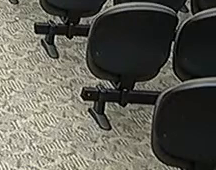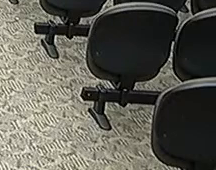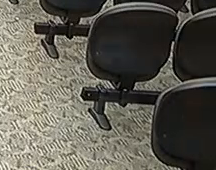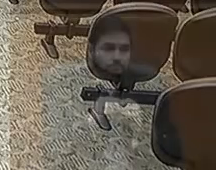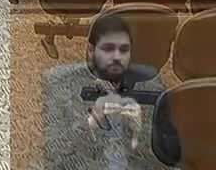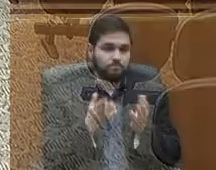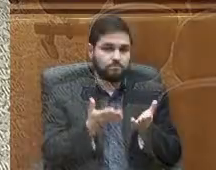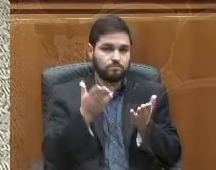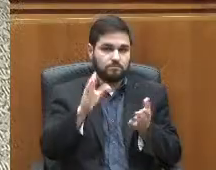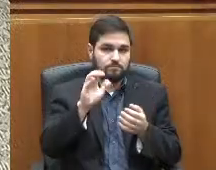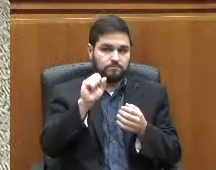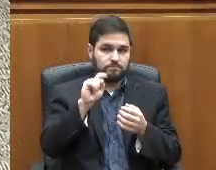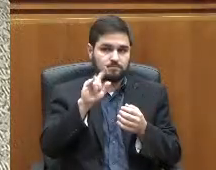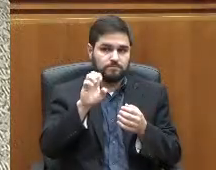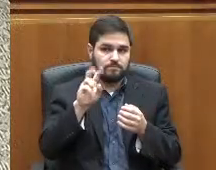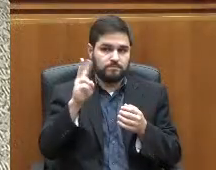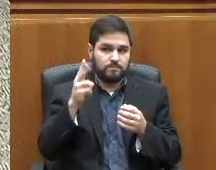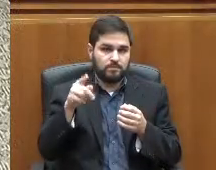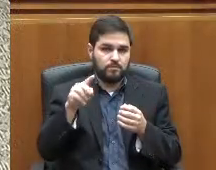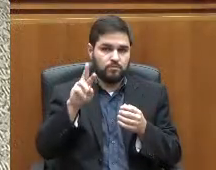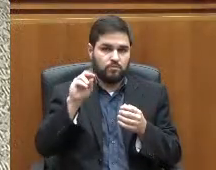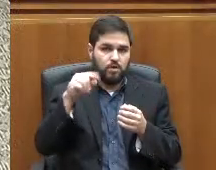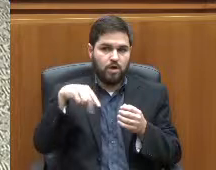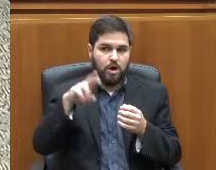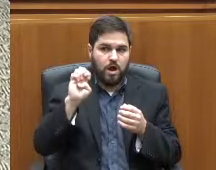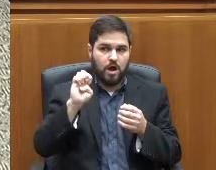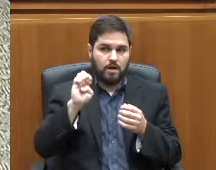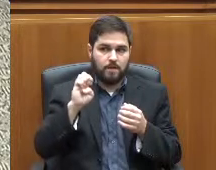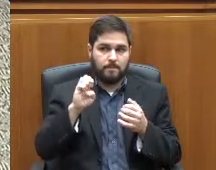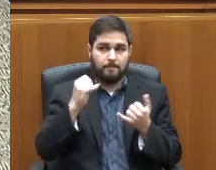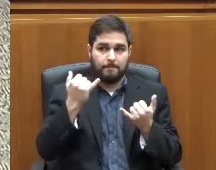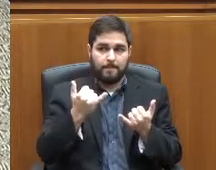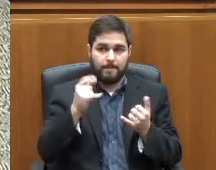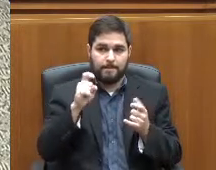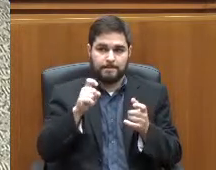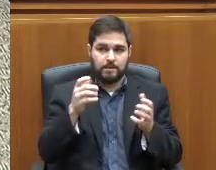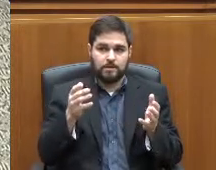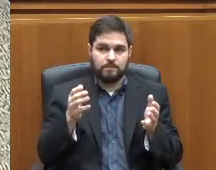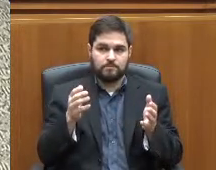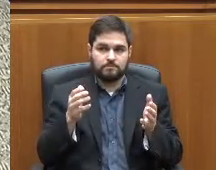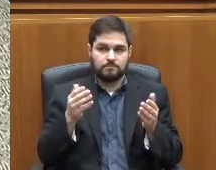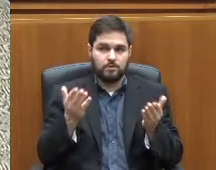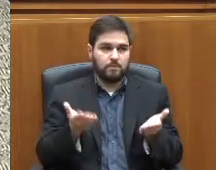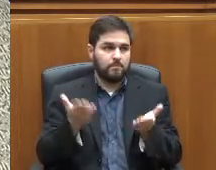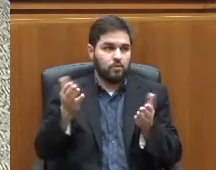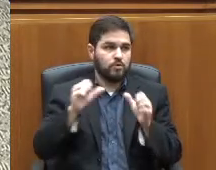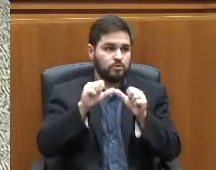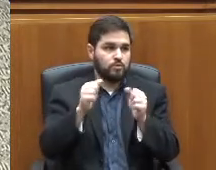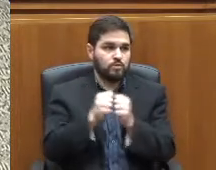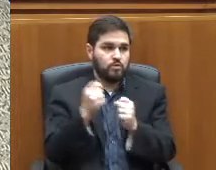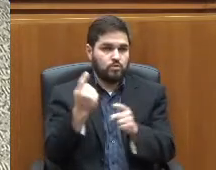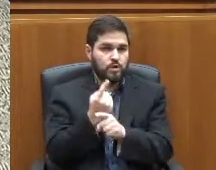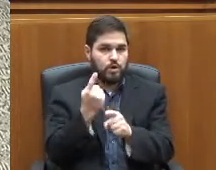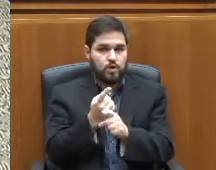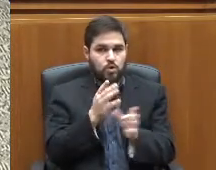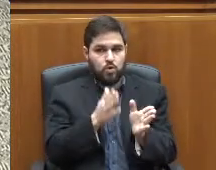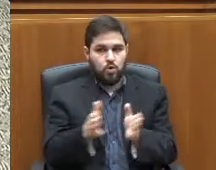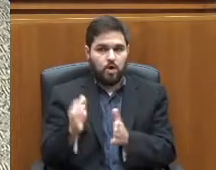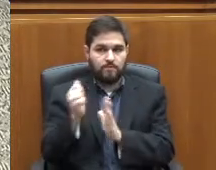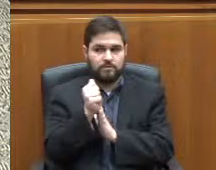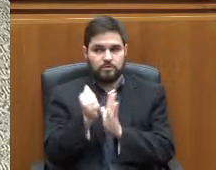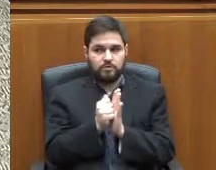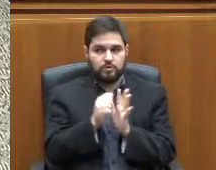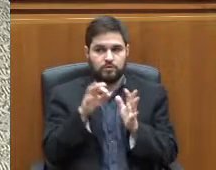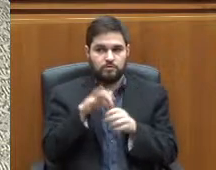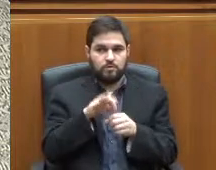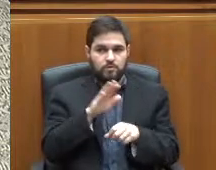Motion by Mr. Castile, seconded by Mr. Rock. At this time, I need a motion to continue with the regular order of the agenda to vote on the